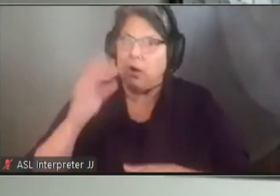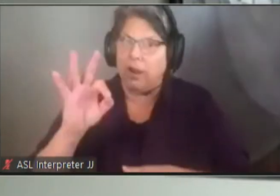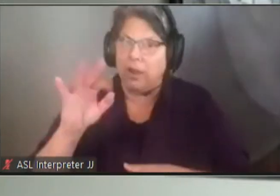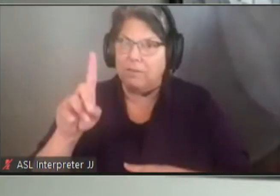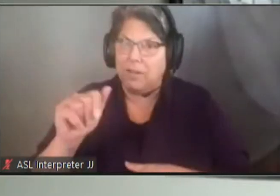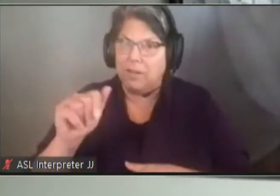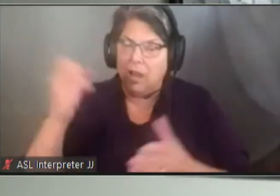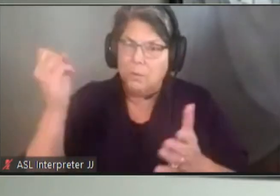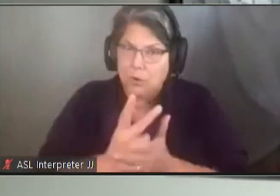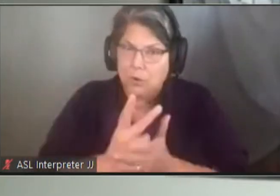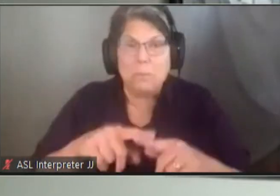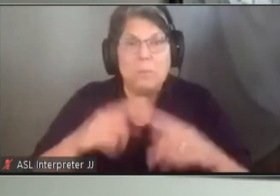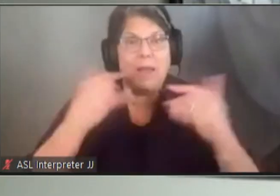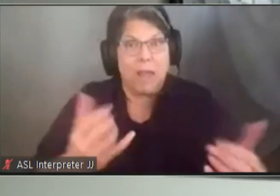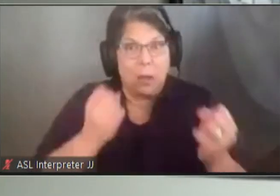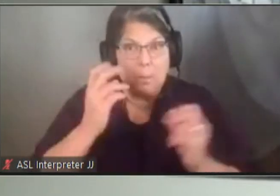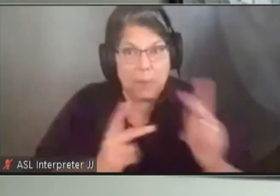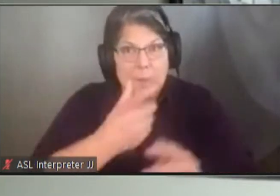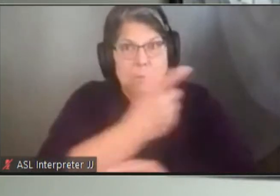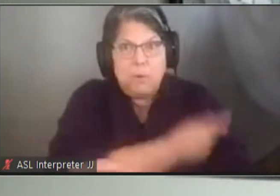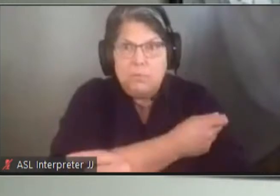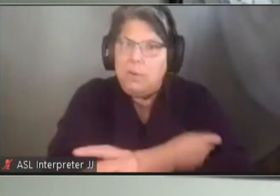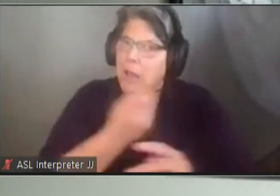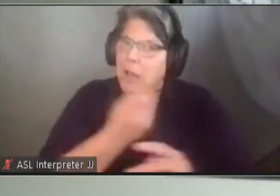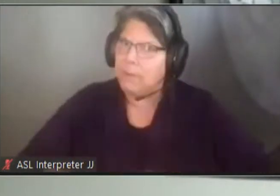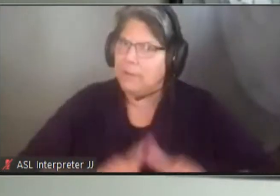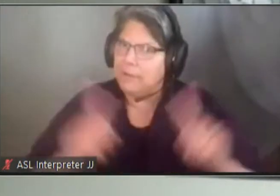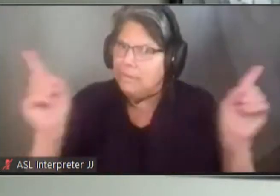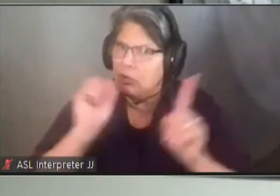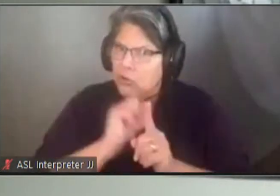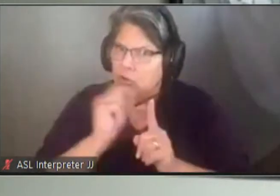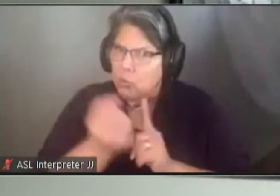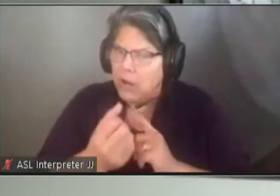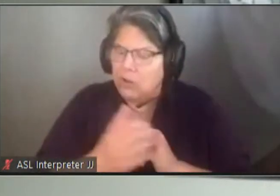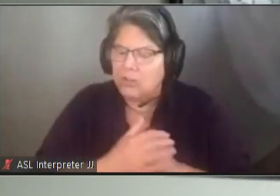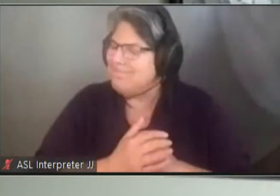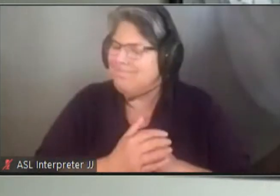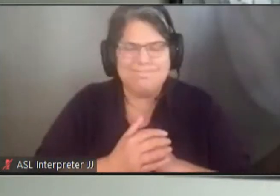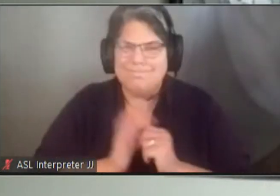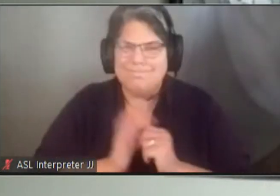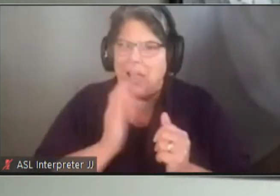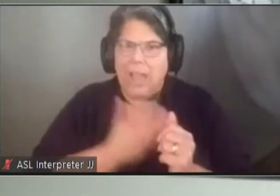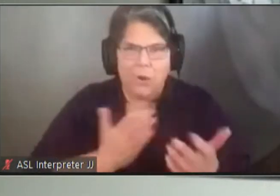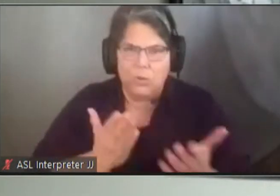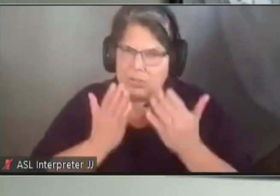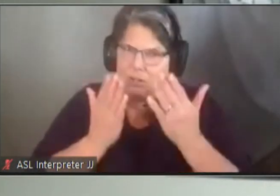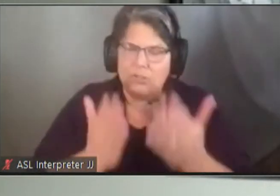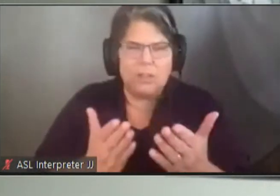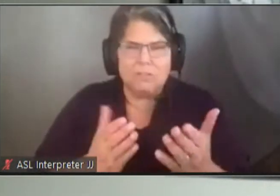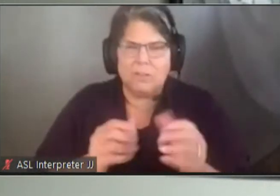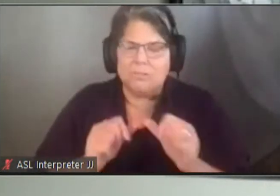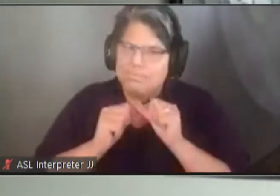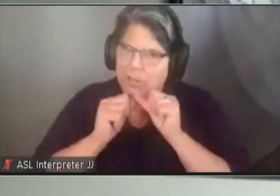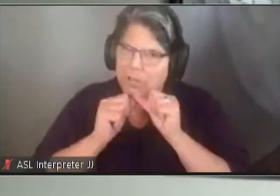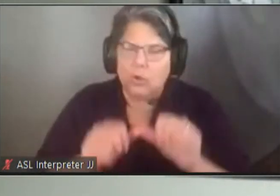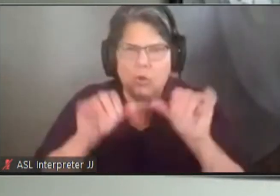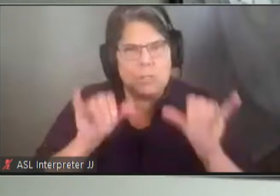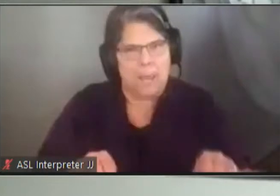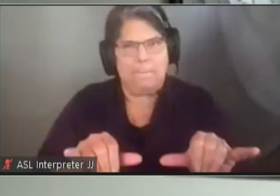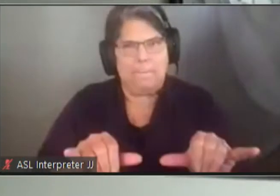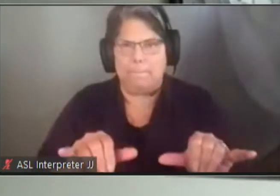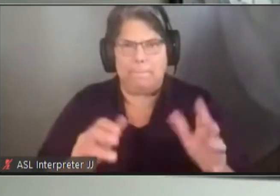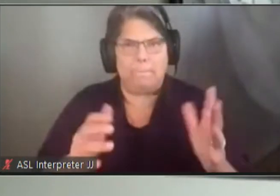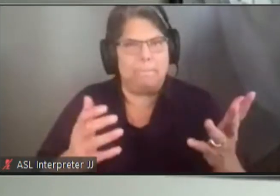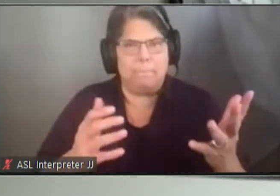community. So the advice we have is do all the same things that you were doing before. The only